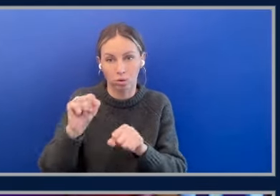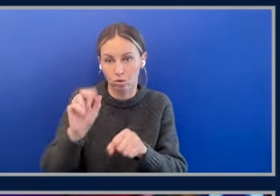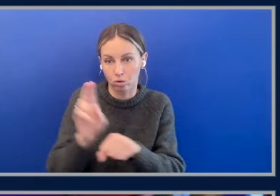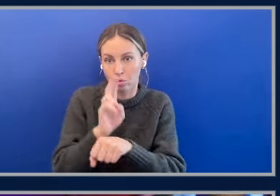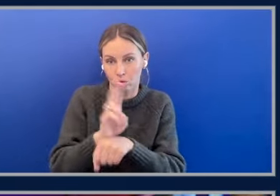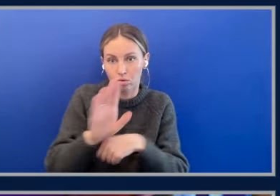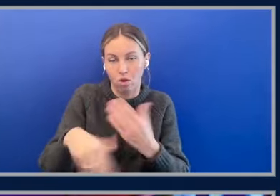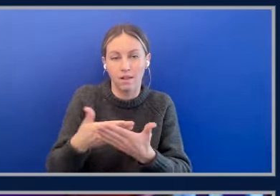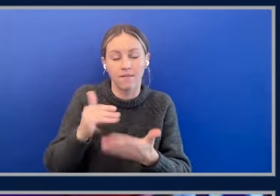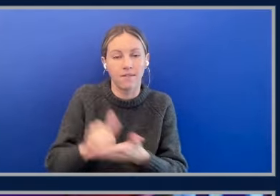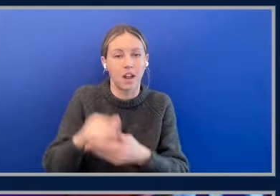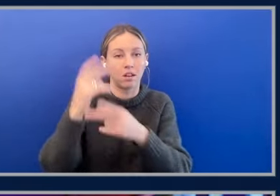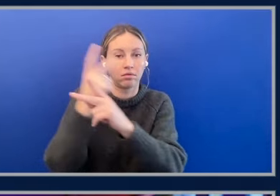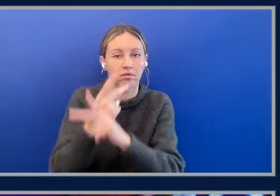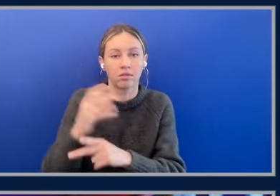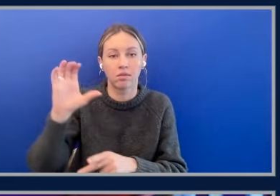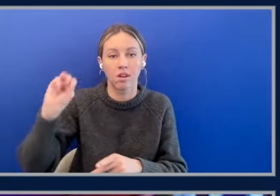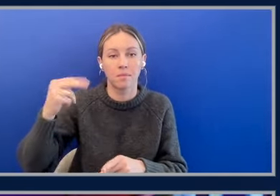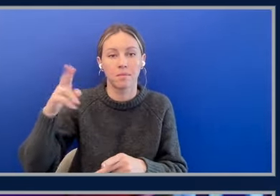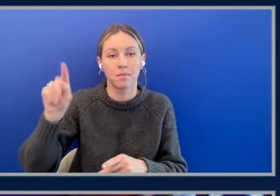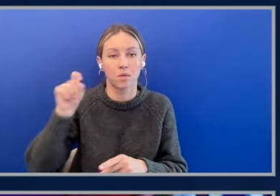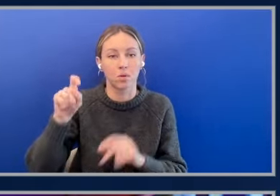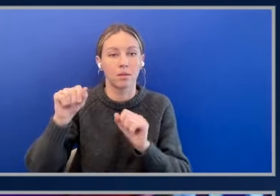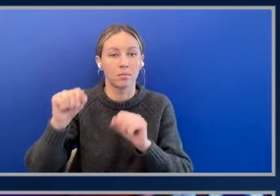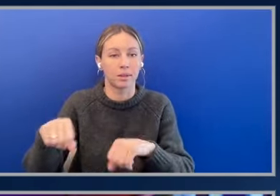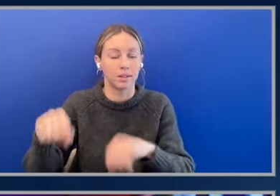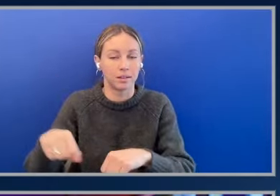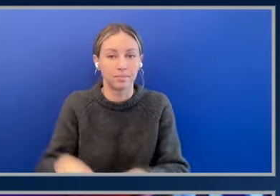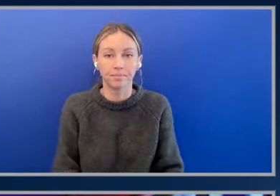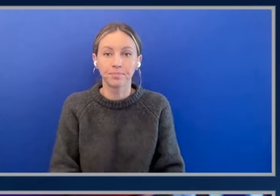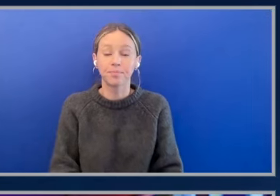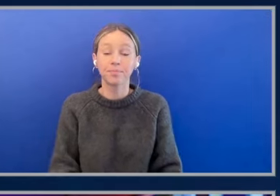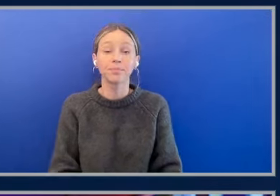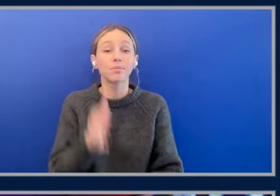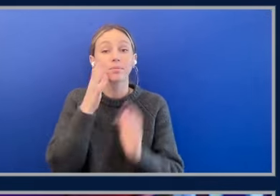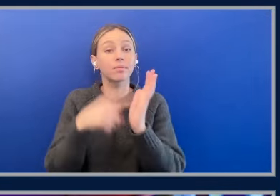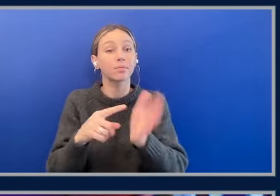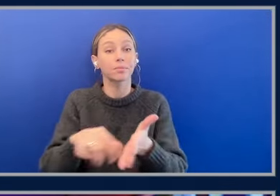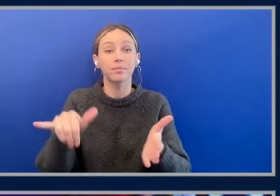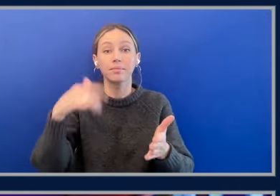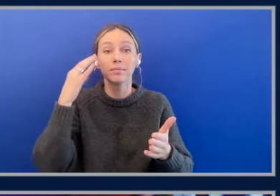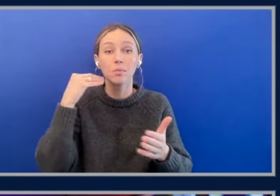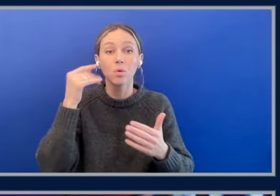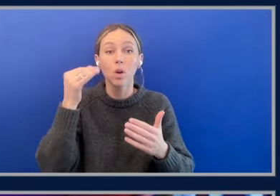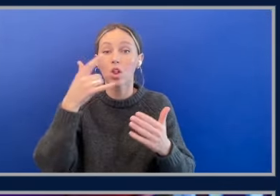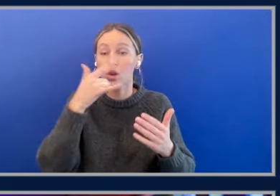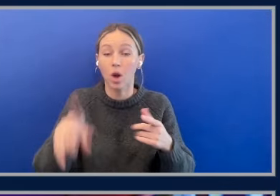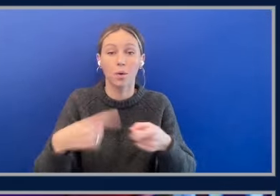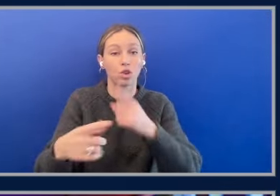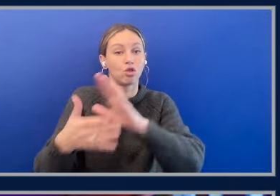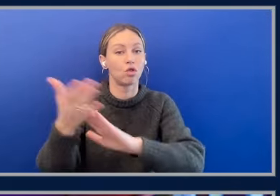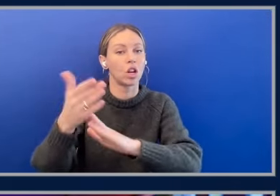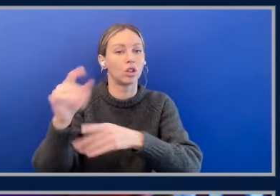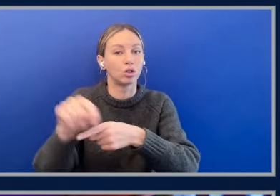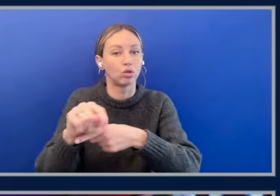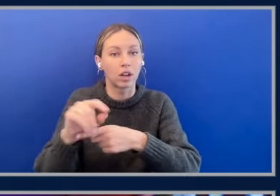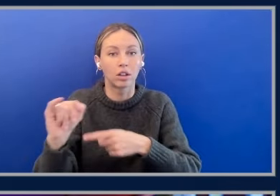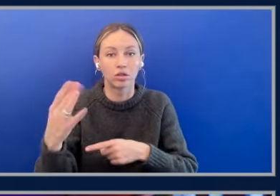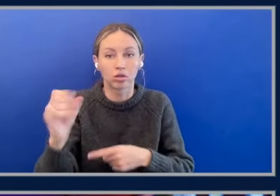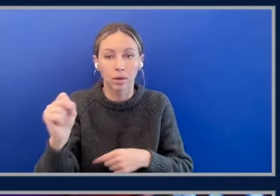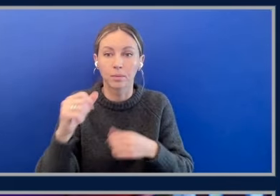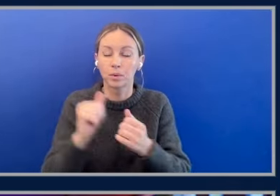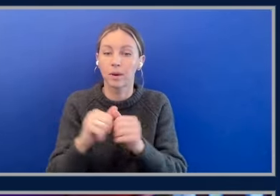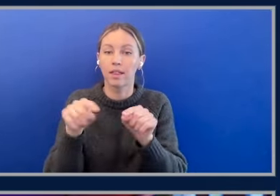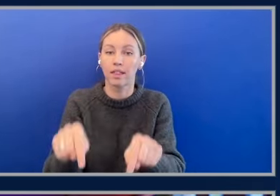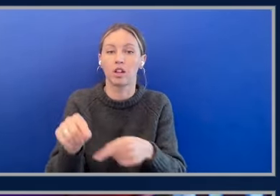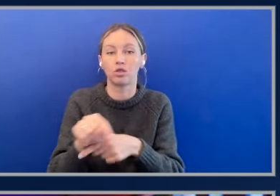That said, I also want to show you what the experience looks like when it comes to running training jobs with